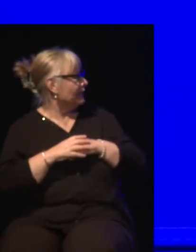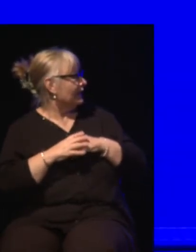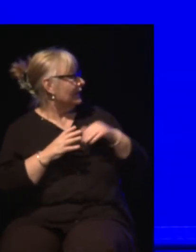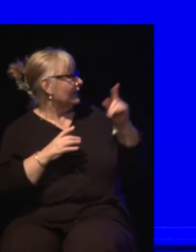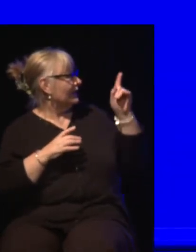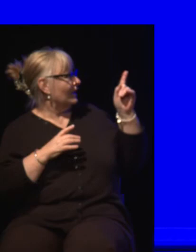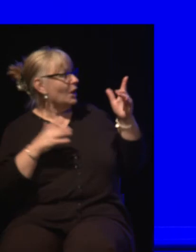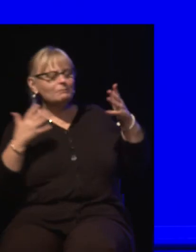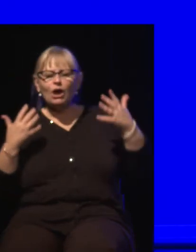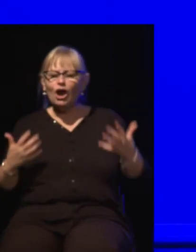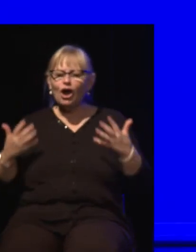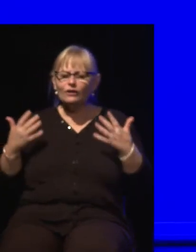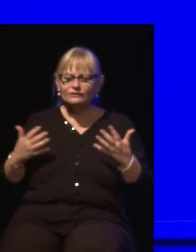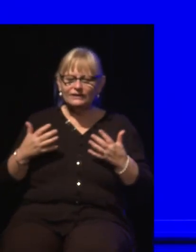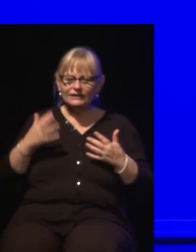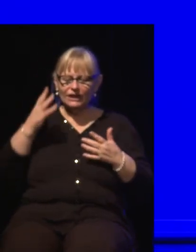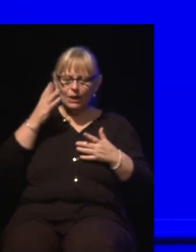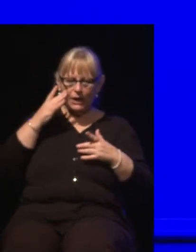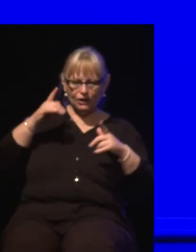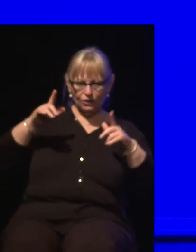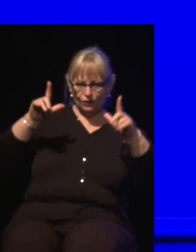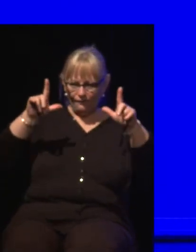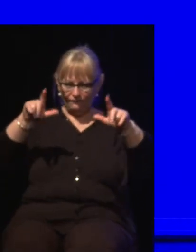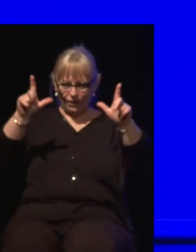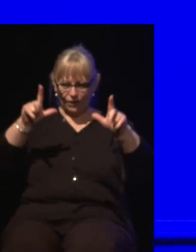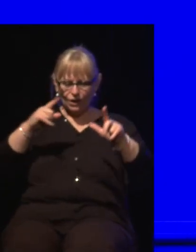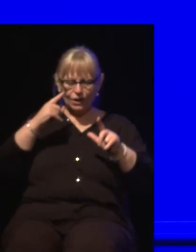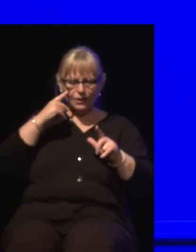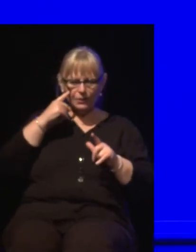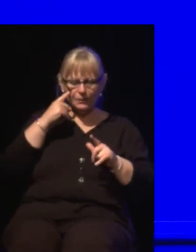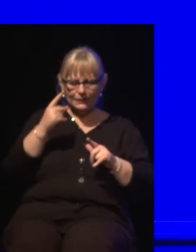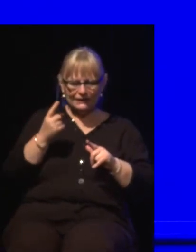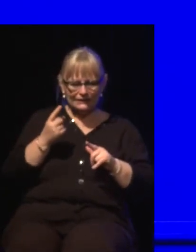But most often what tends to happen is we see,